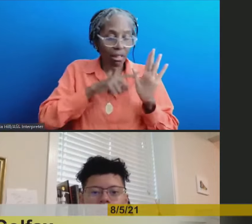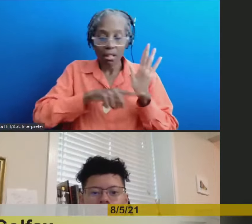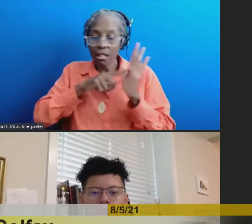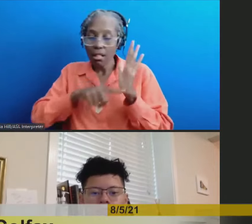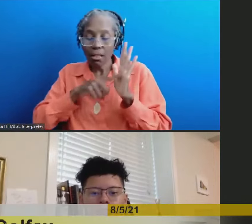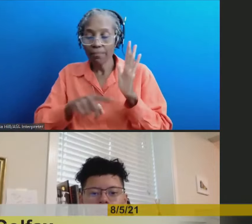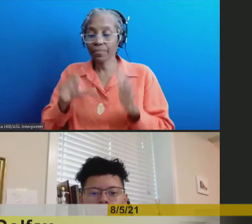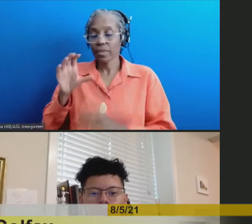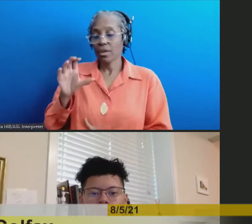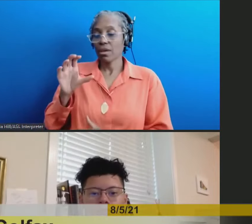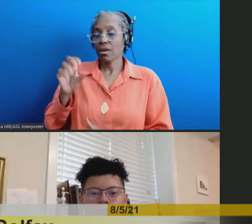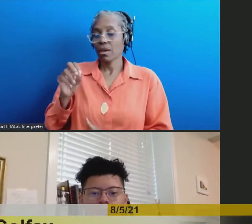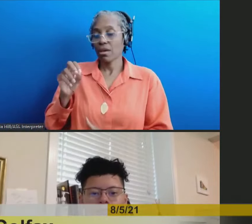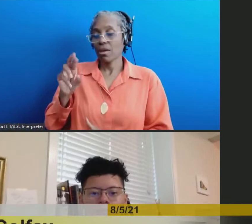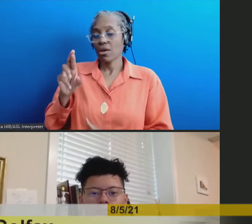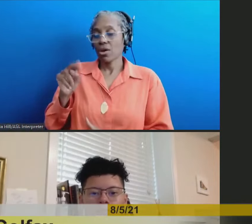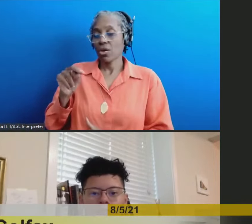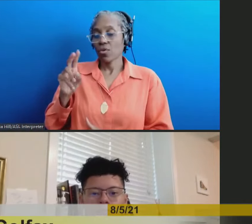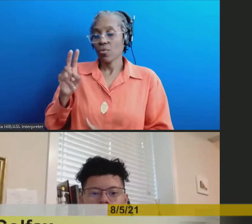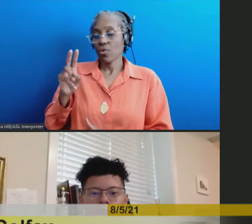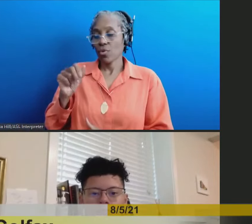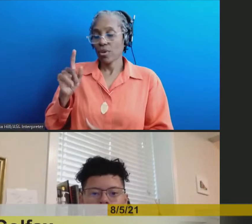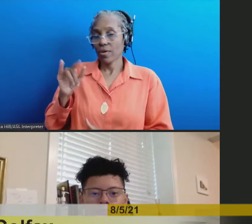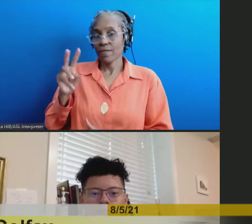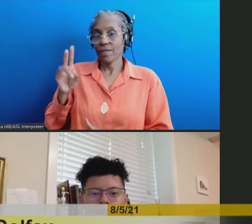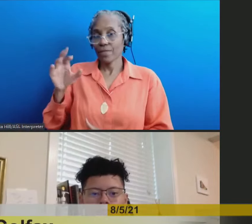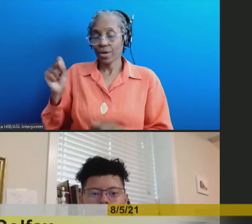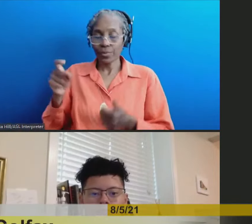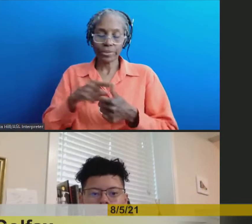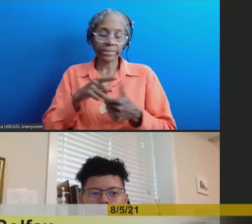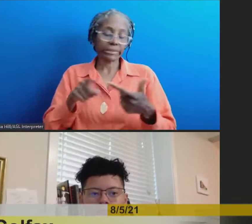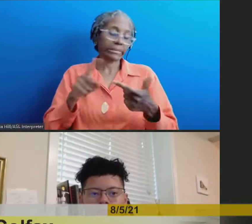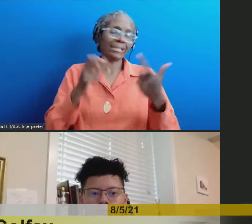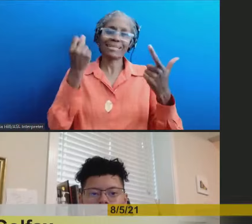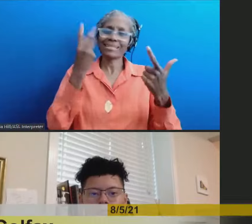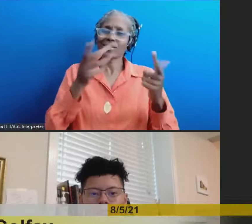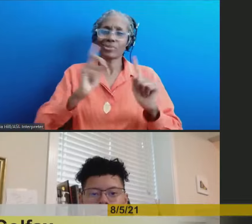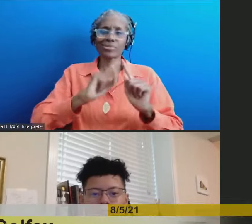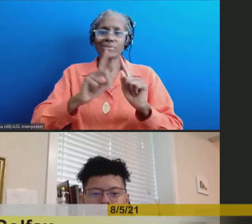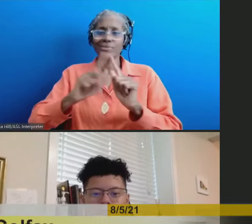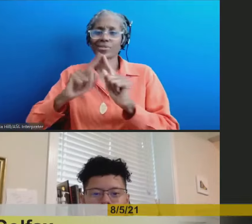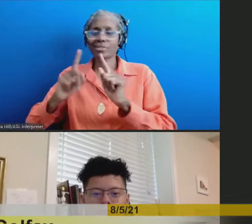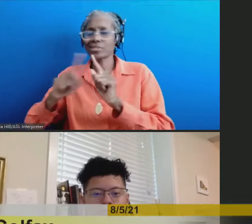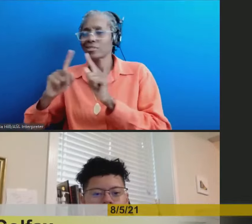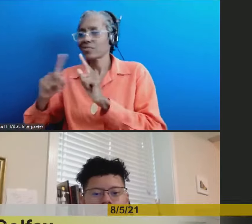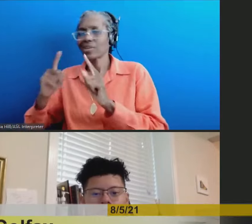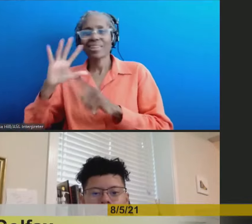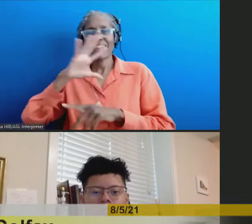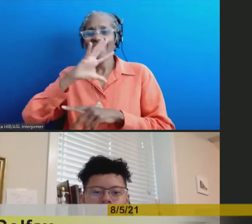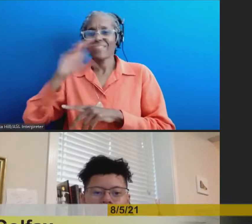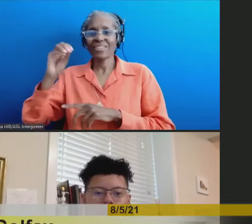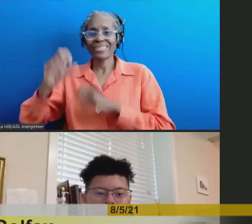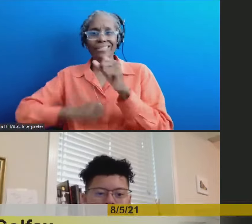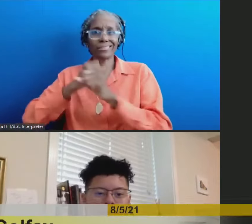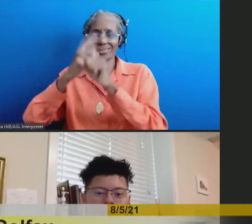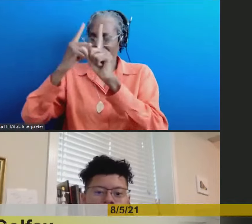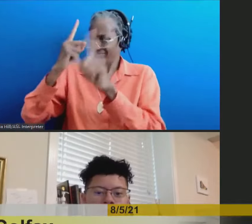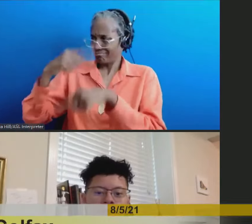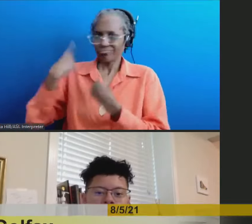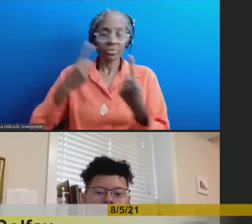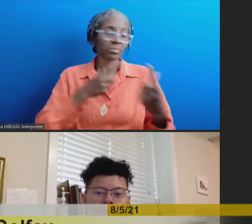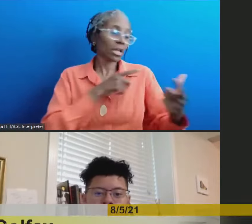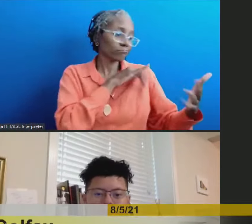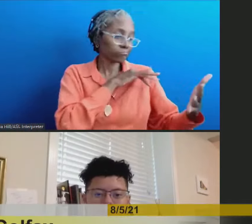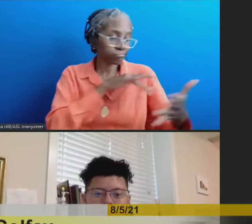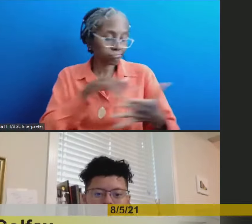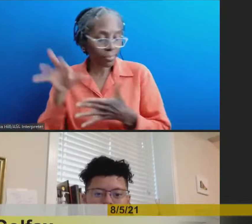viruses like COVID-19 for over half a century, for over 50 years. So while the vaccines were developed really fast, the